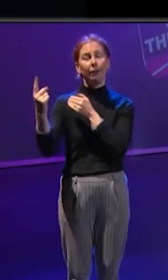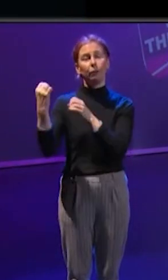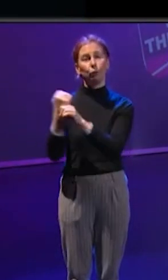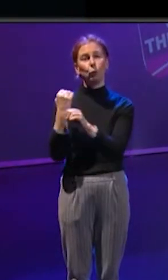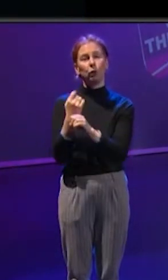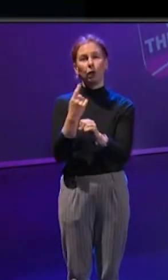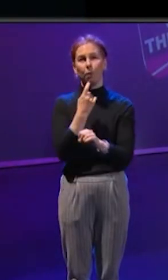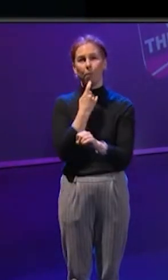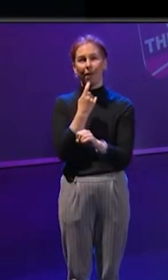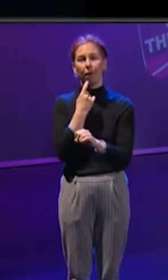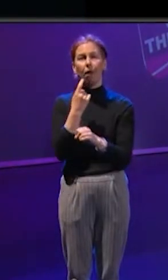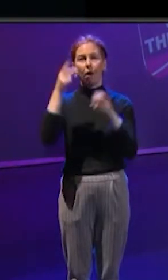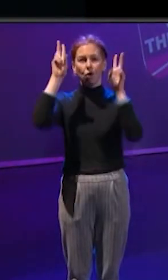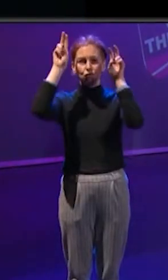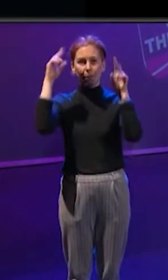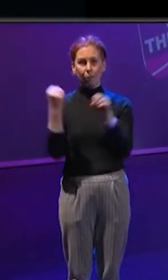Productions.